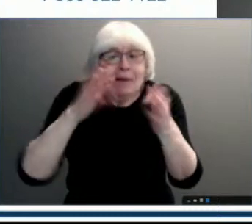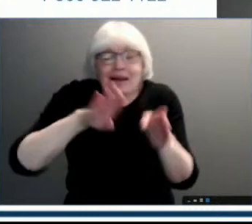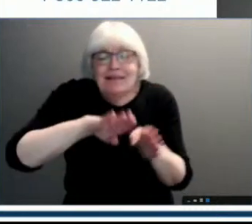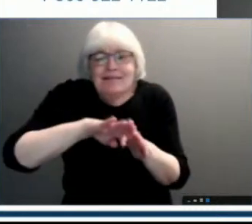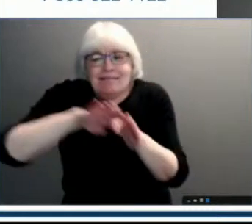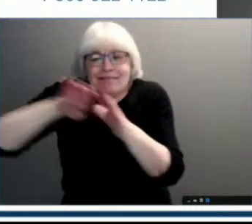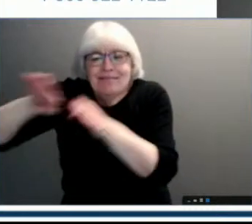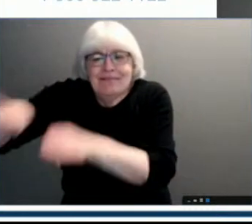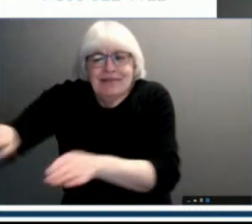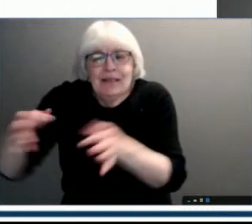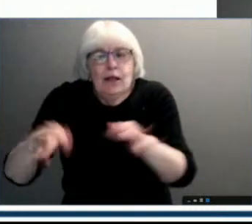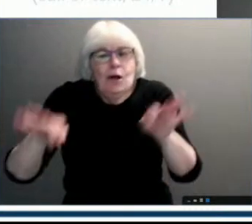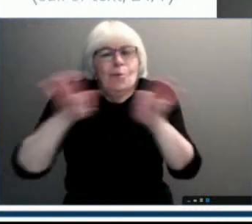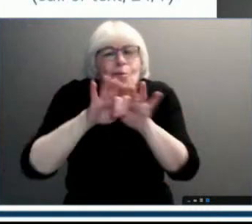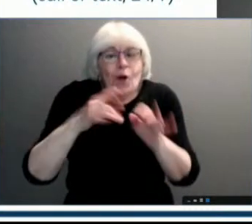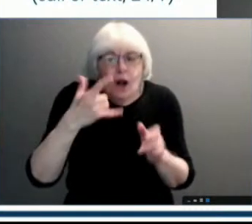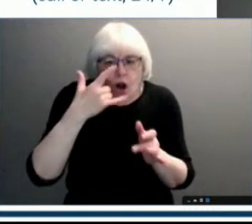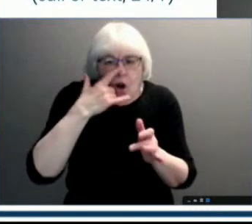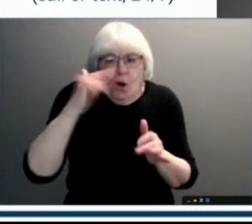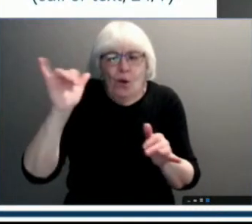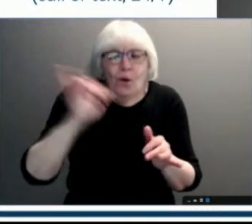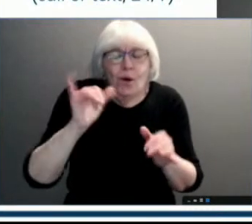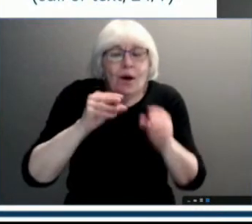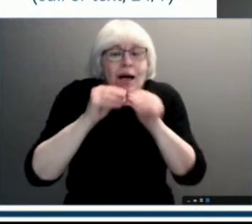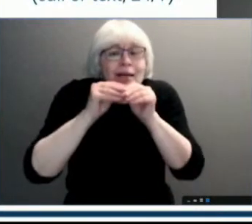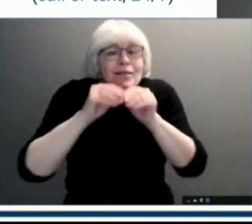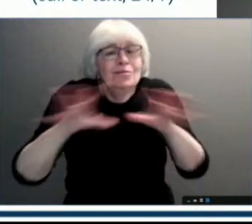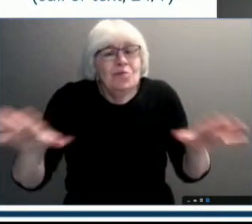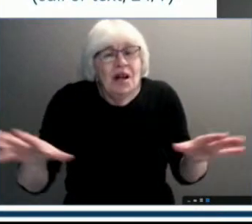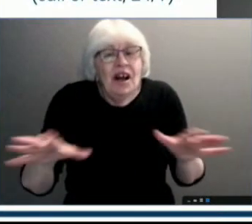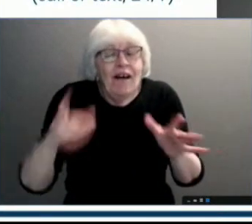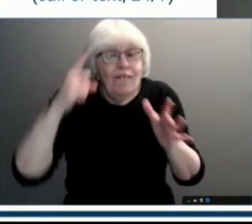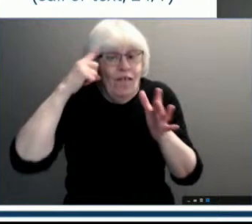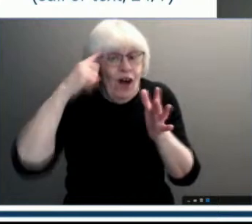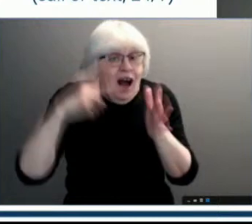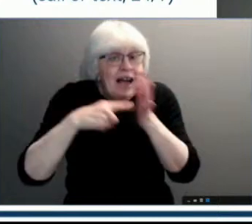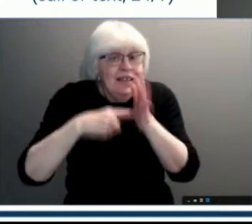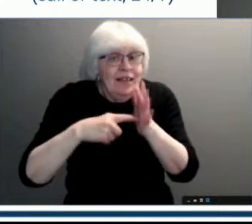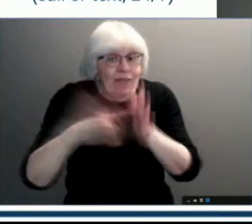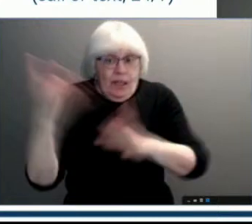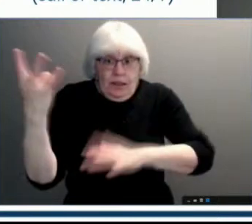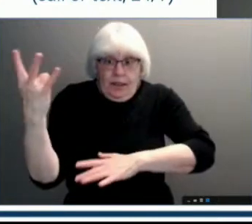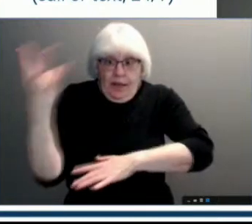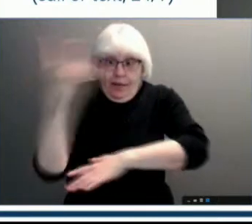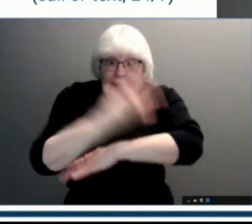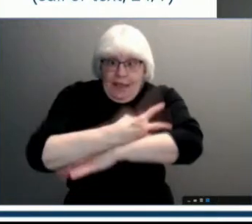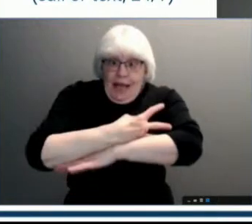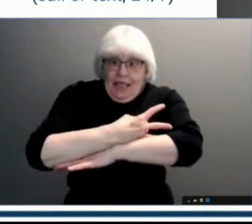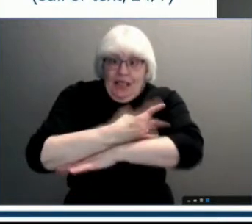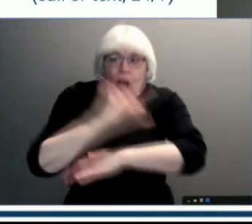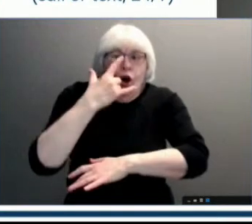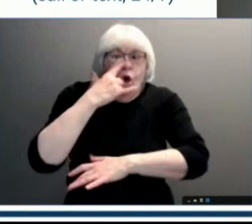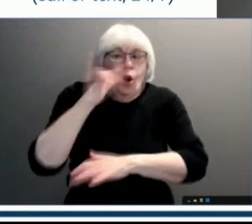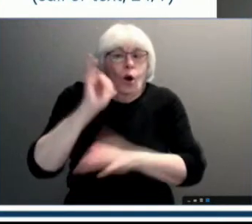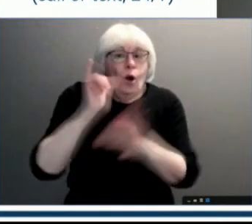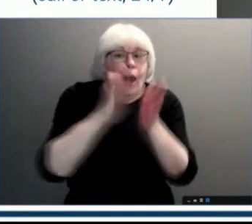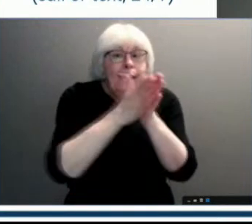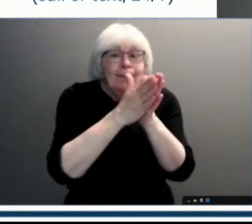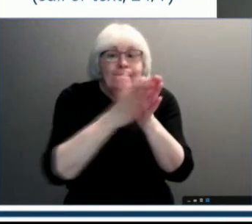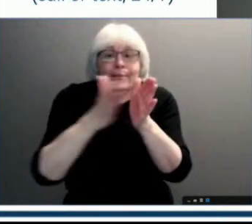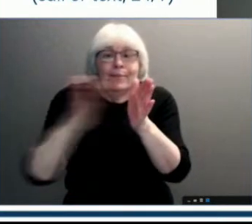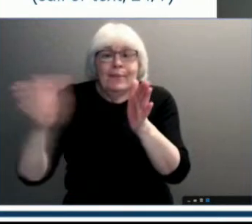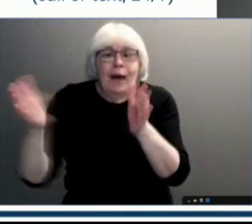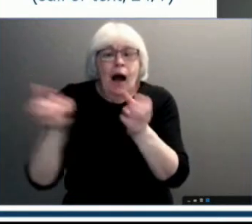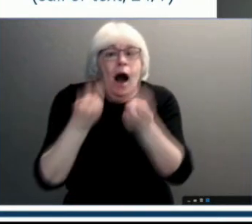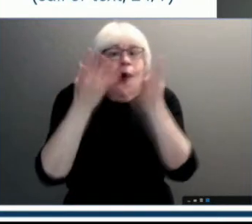look at is what is our rolling 7-day average of cases, and starting to look at what is the trend over time. We're certainly still